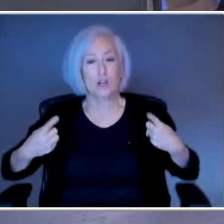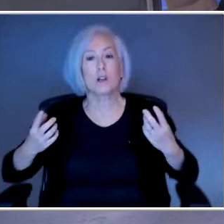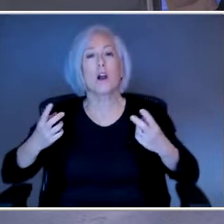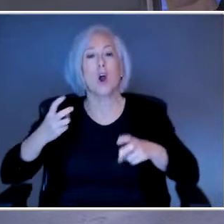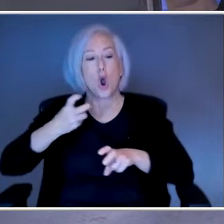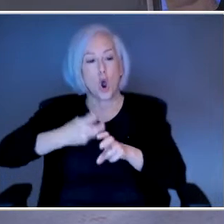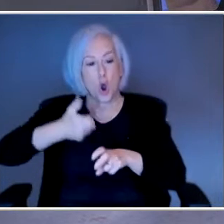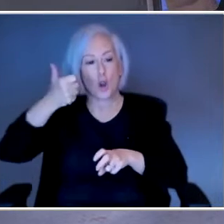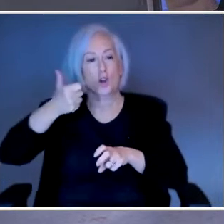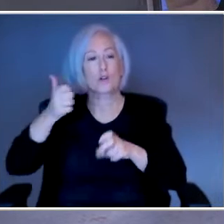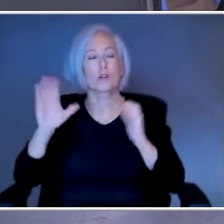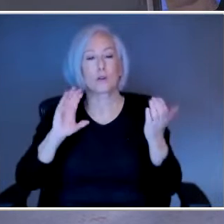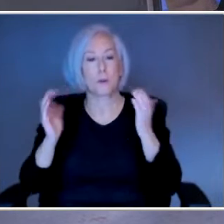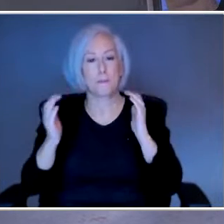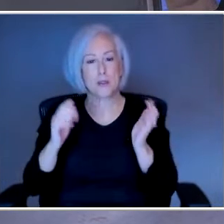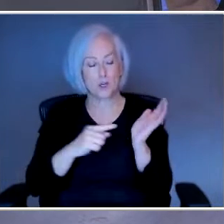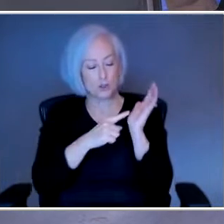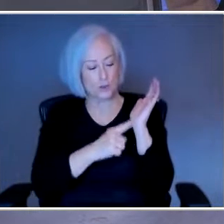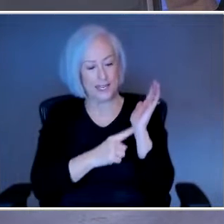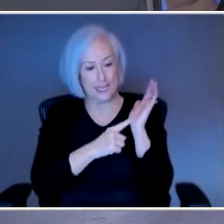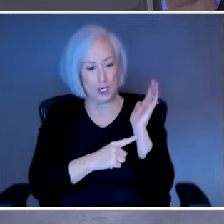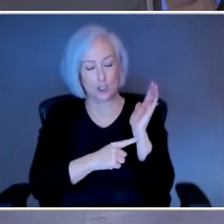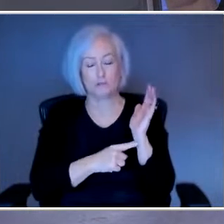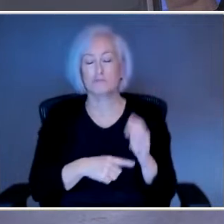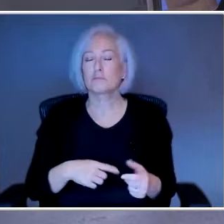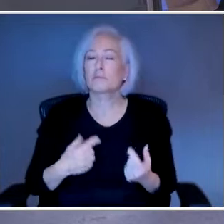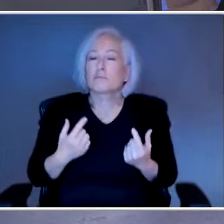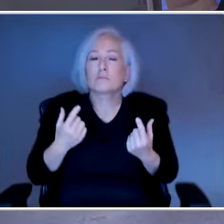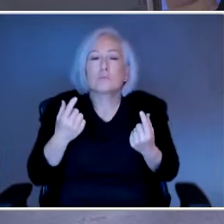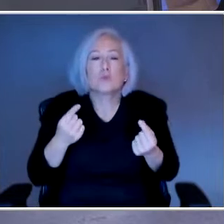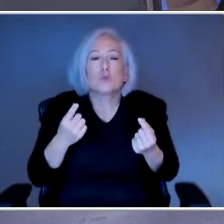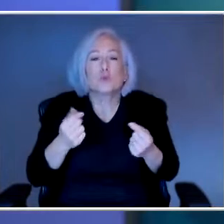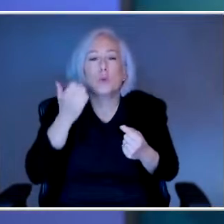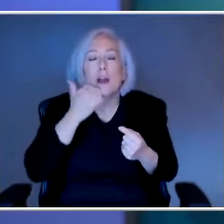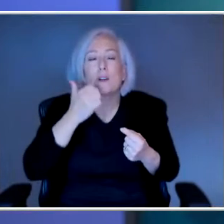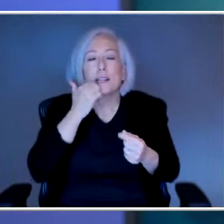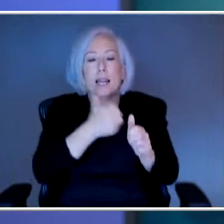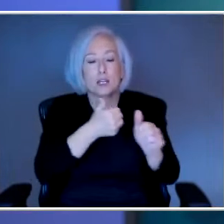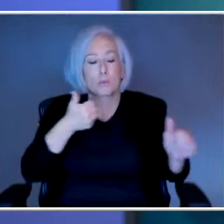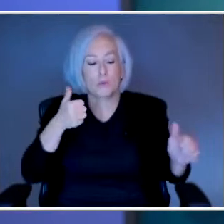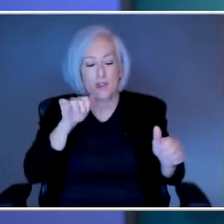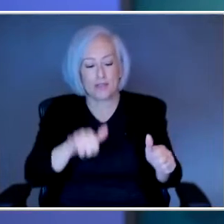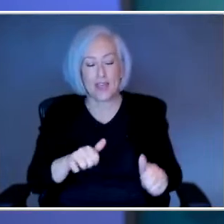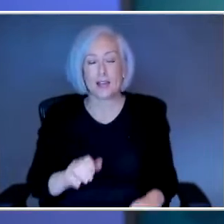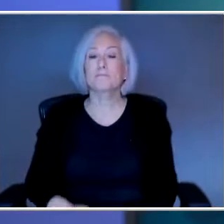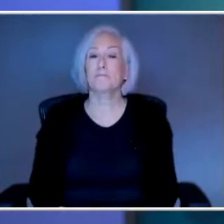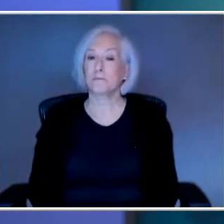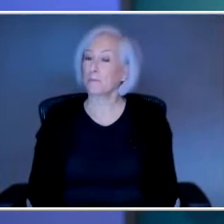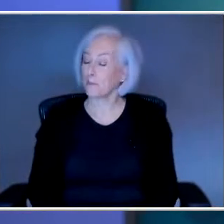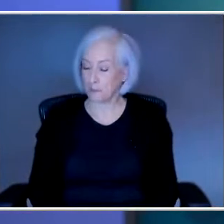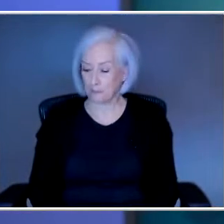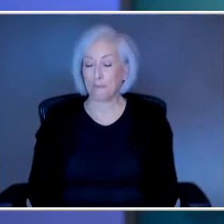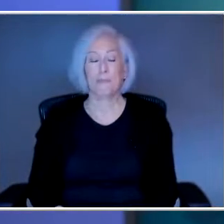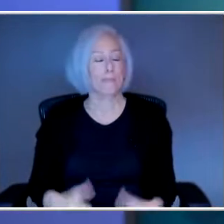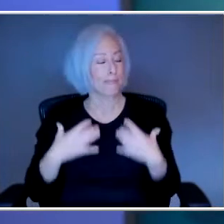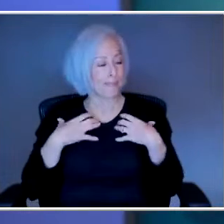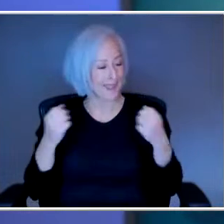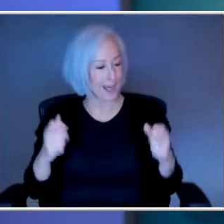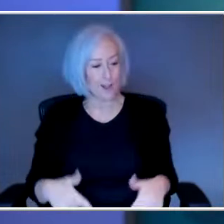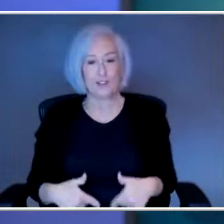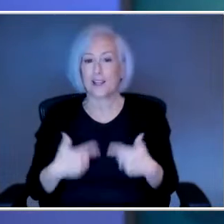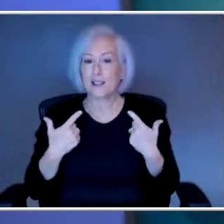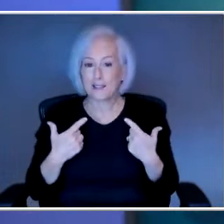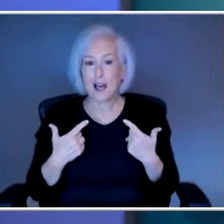daily lives to prevent this from happening? Just living a healthy life, so avoiding things that cause comorbid conditions like